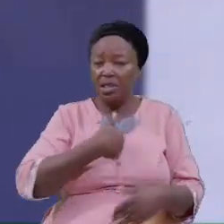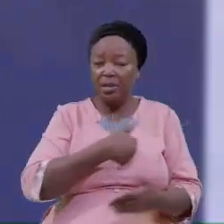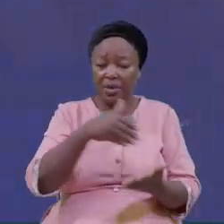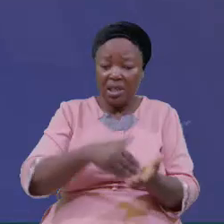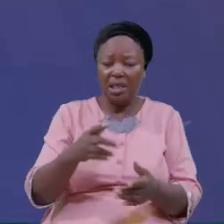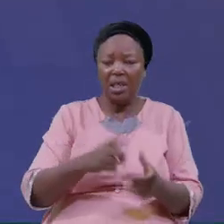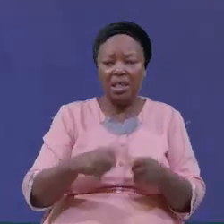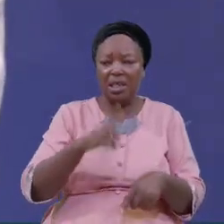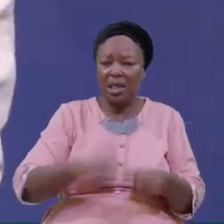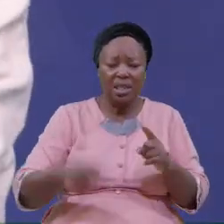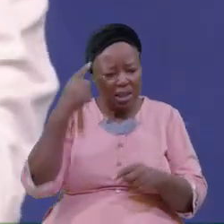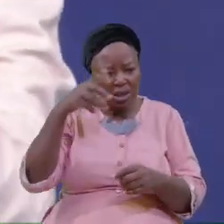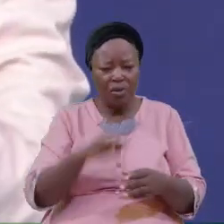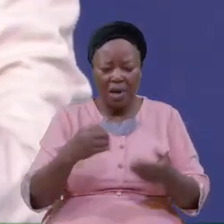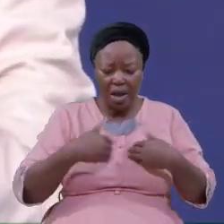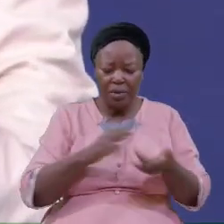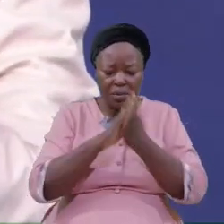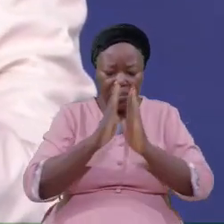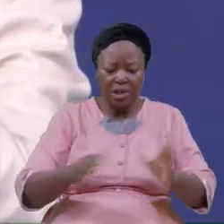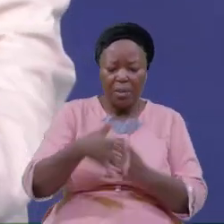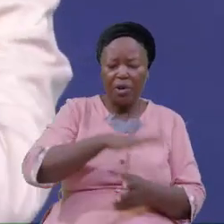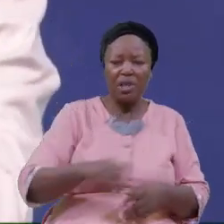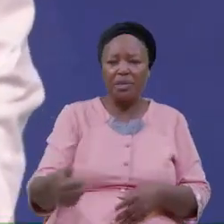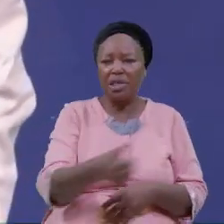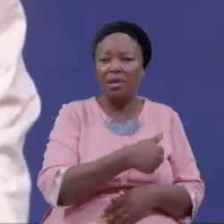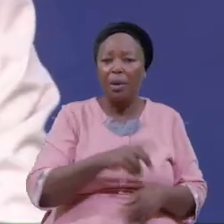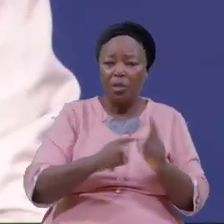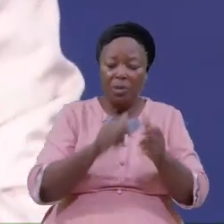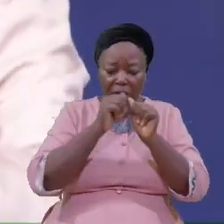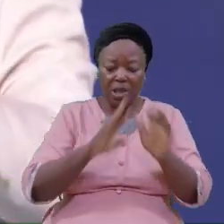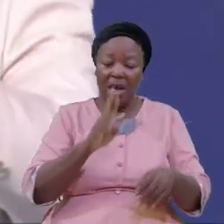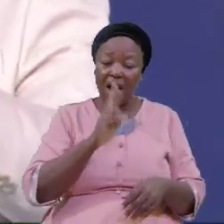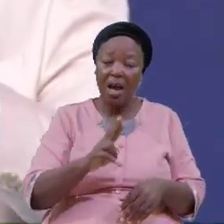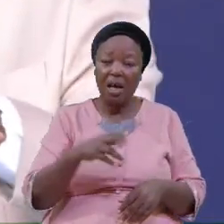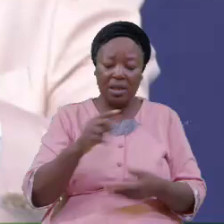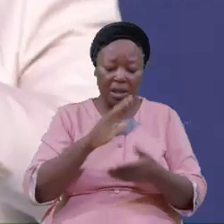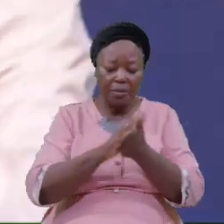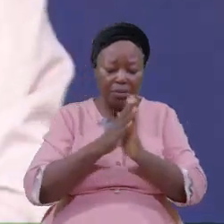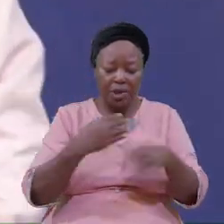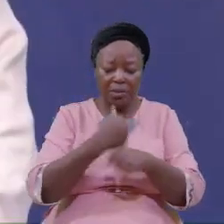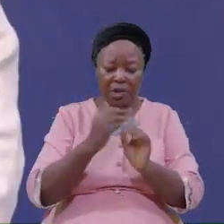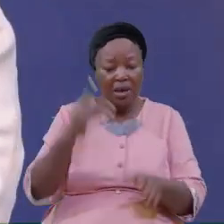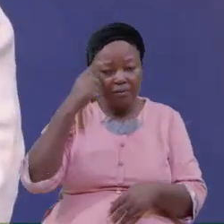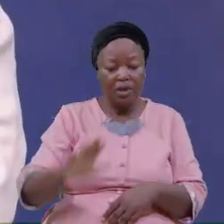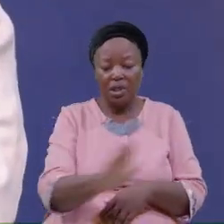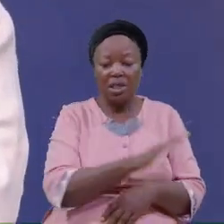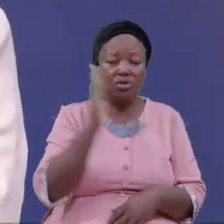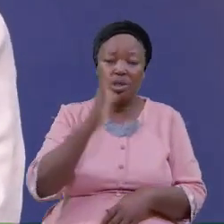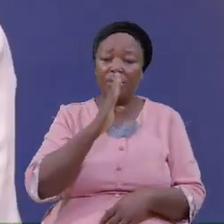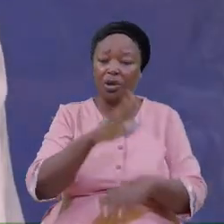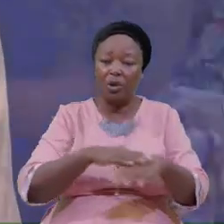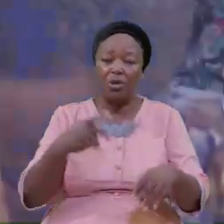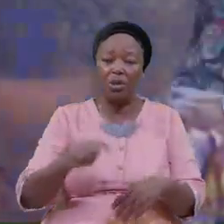But blessed are the peacemakers, for they shall be called the children